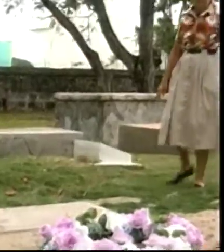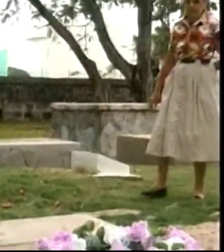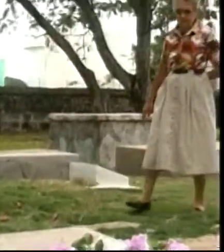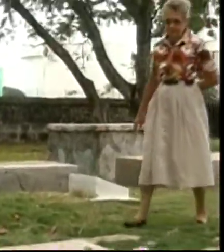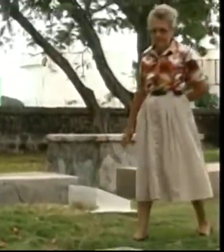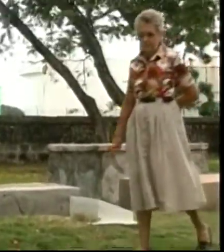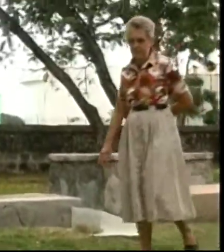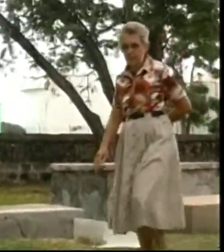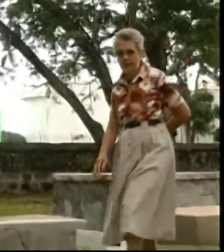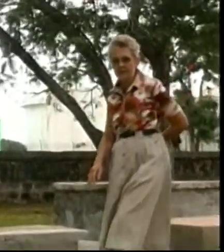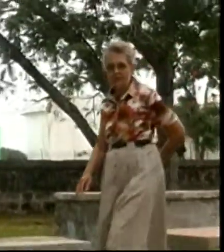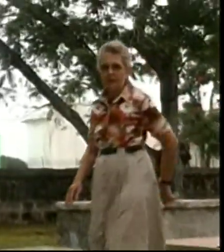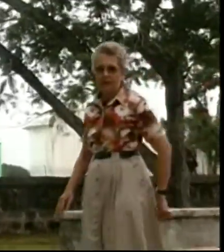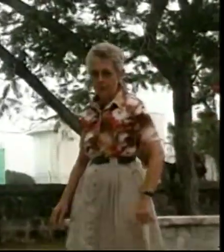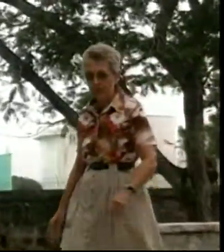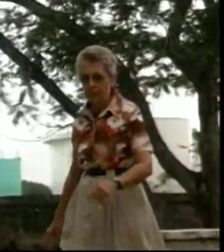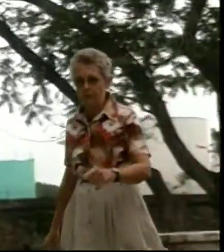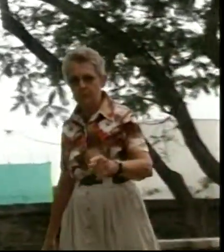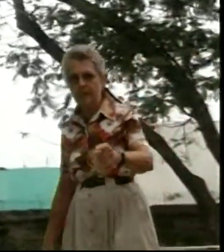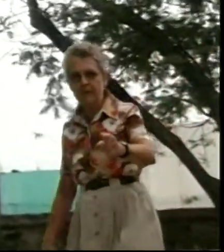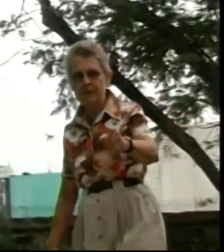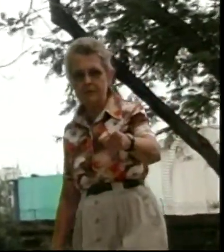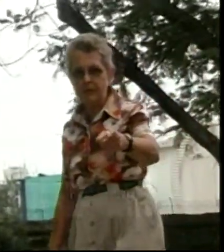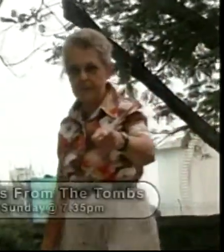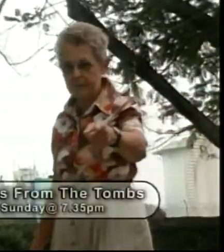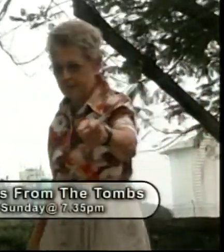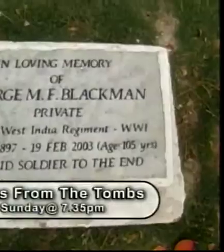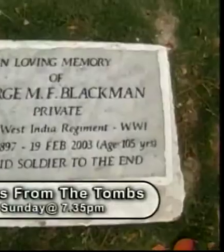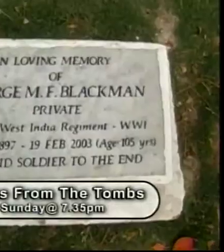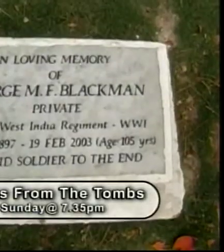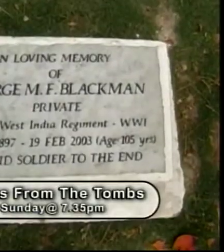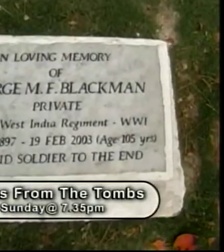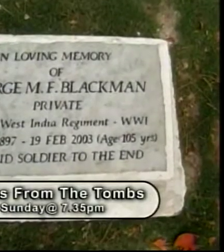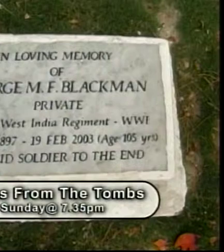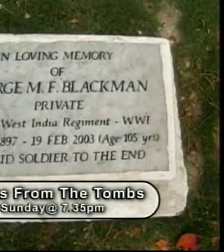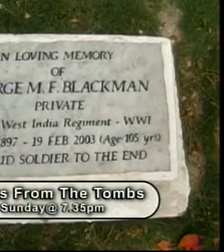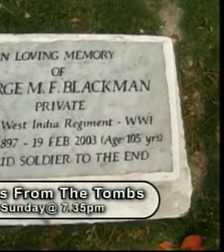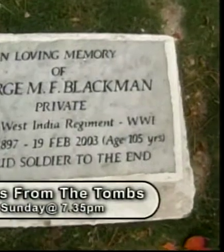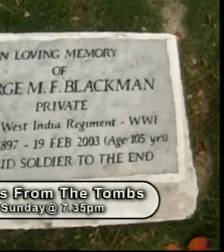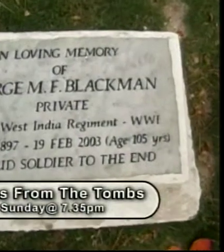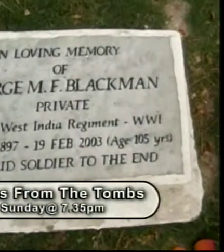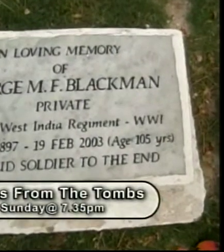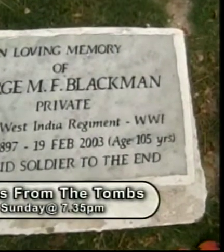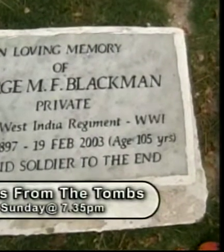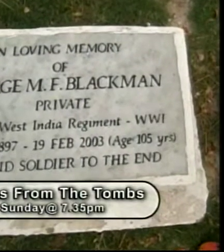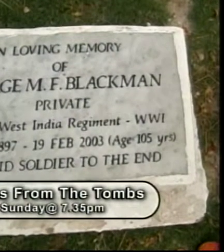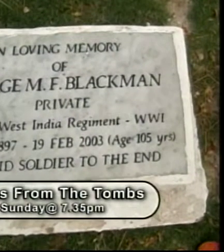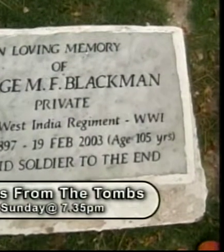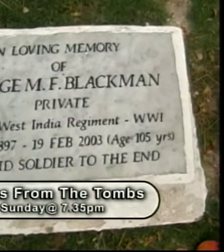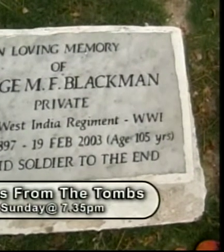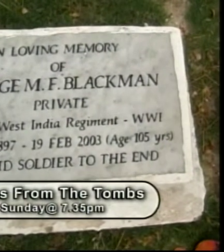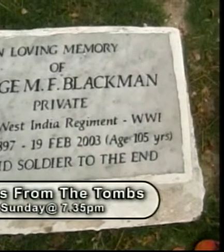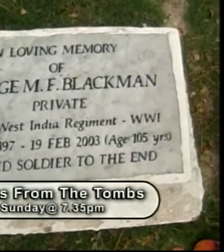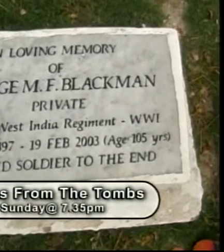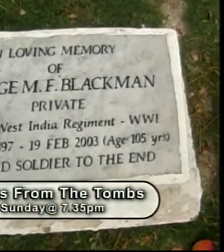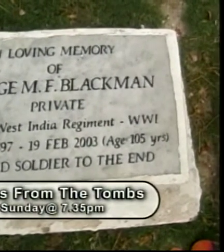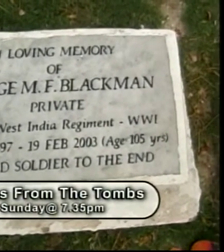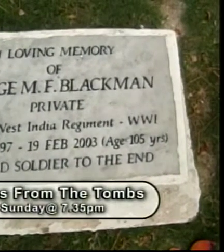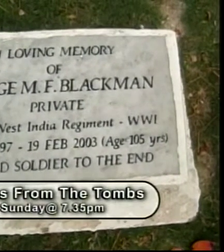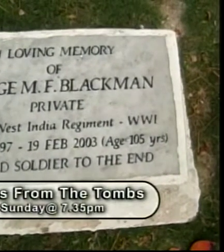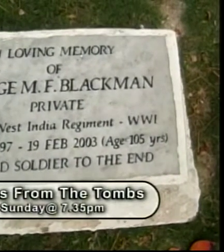This person that we have, that we know buried, is right next here, Mr. Blackman. He